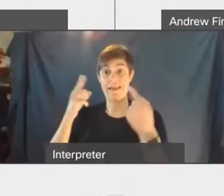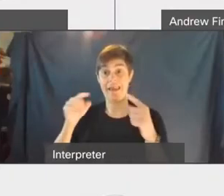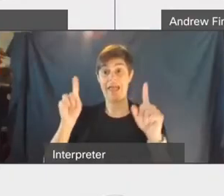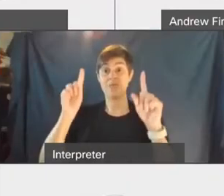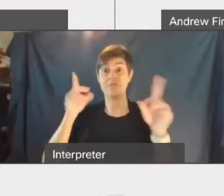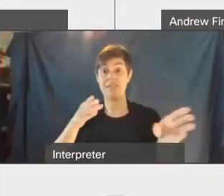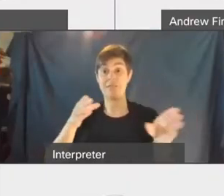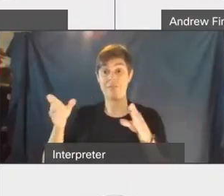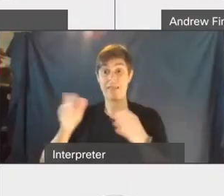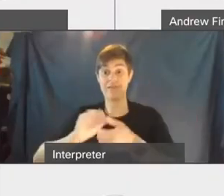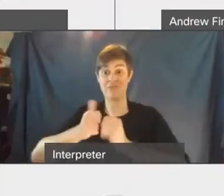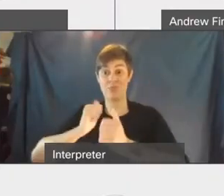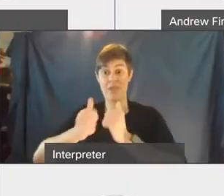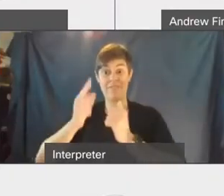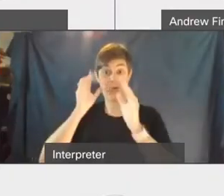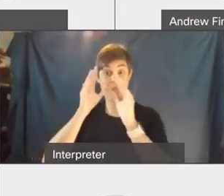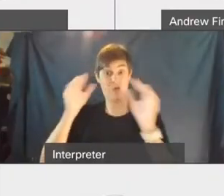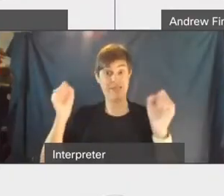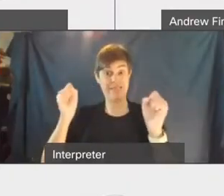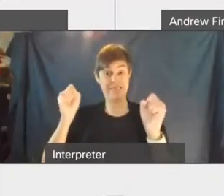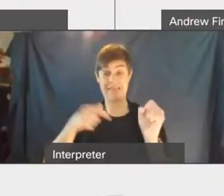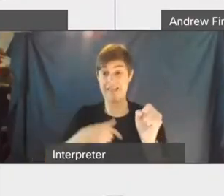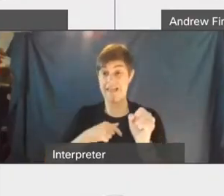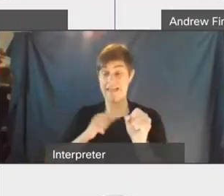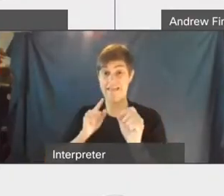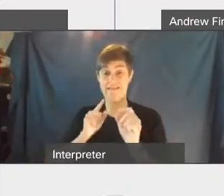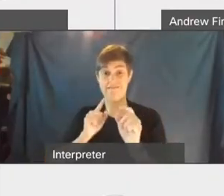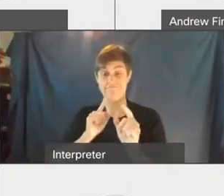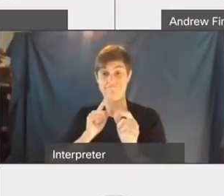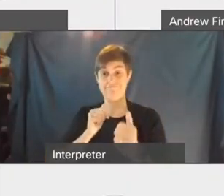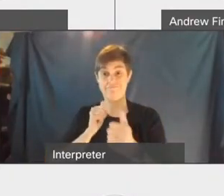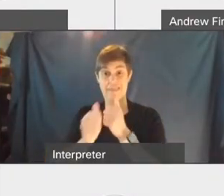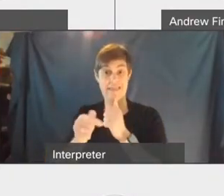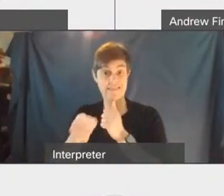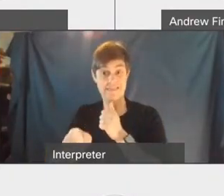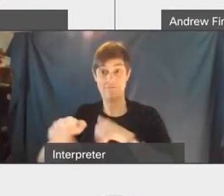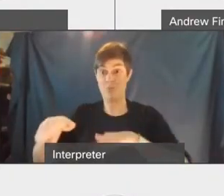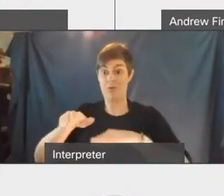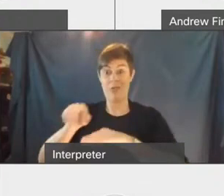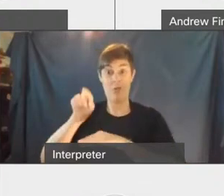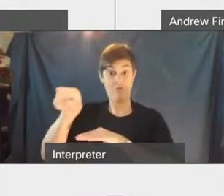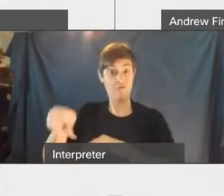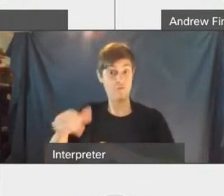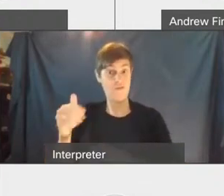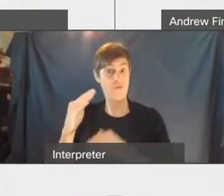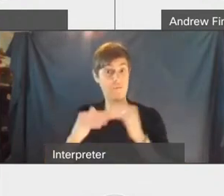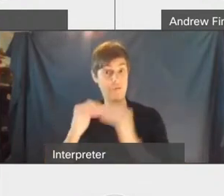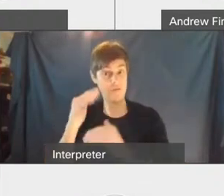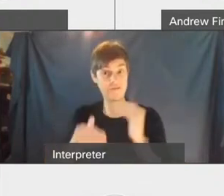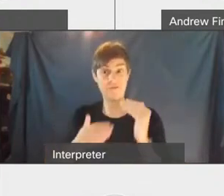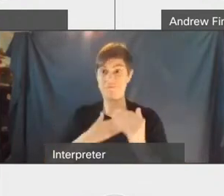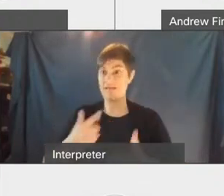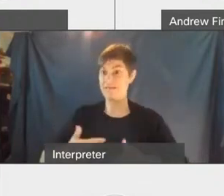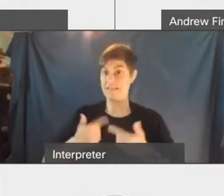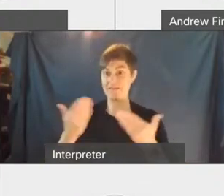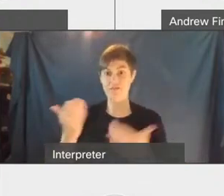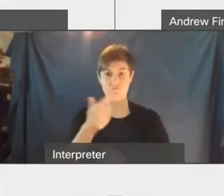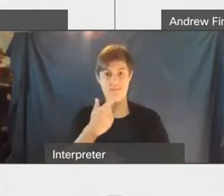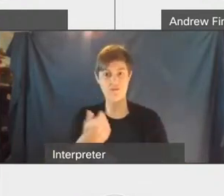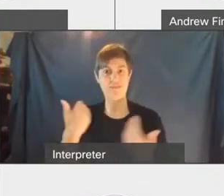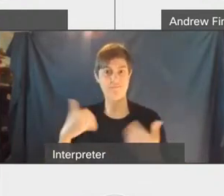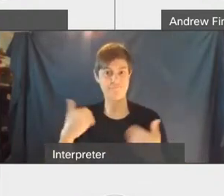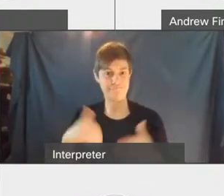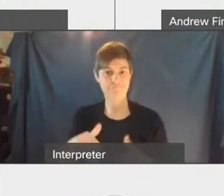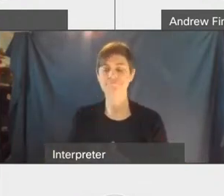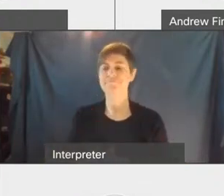on the stairway right behind us, going over to Ahern. So interesting life I've had here. I want to